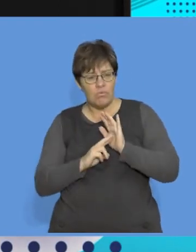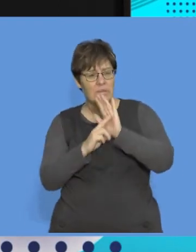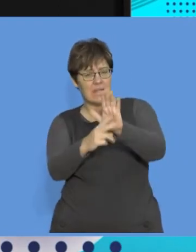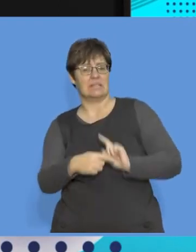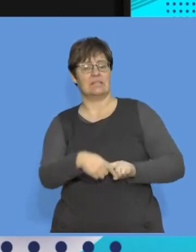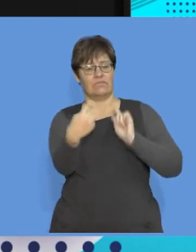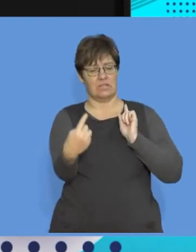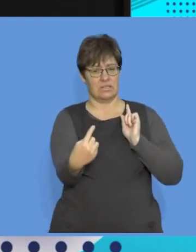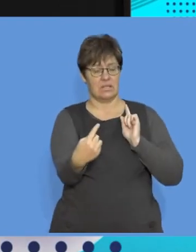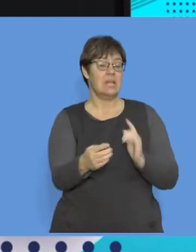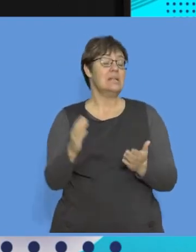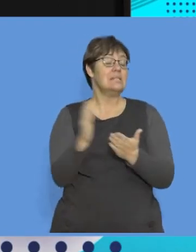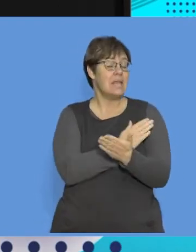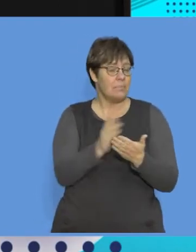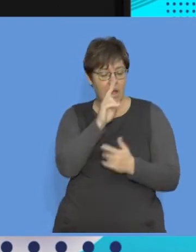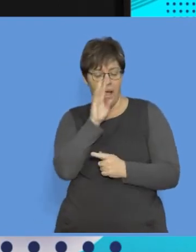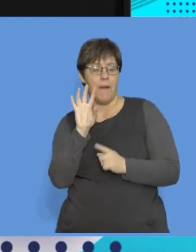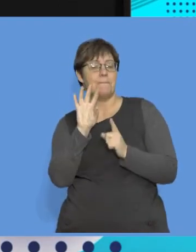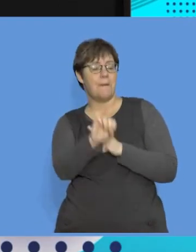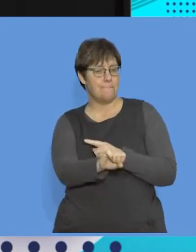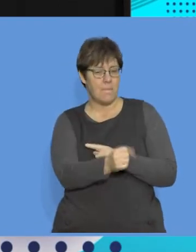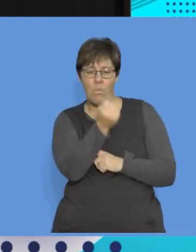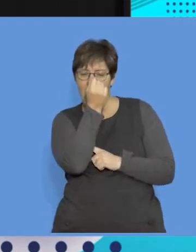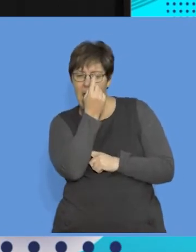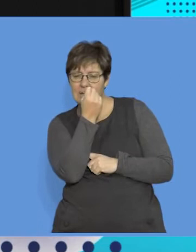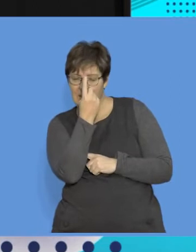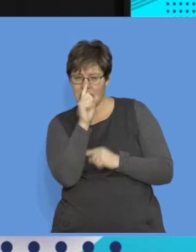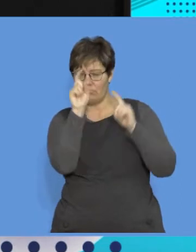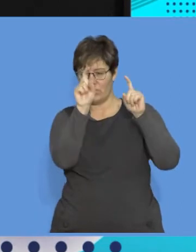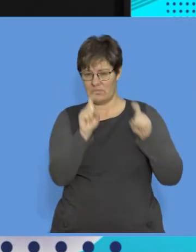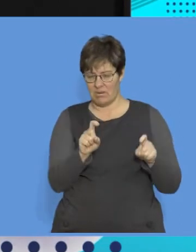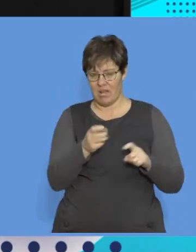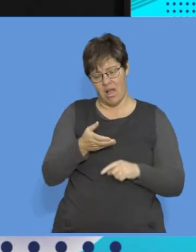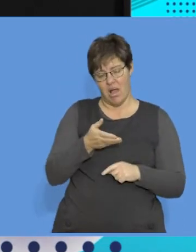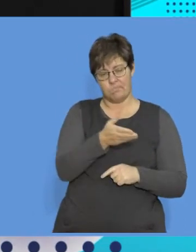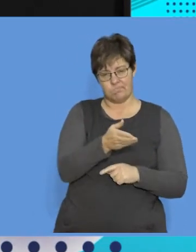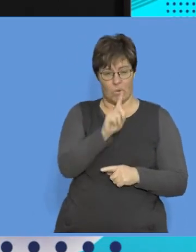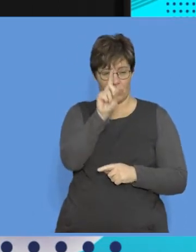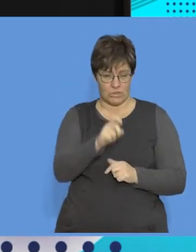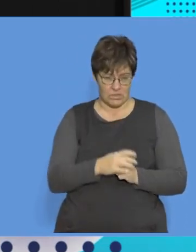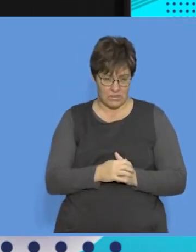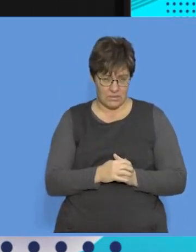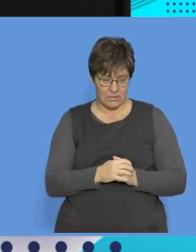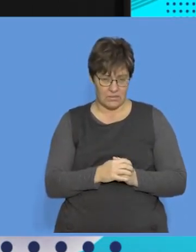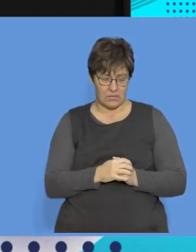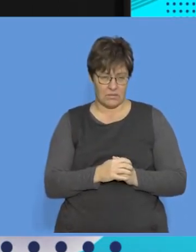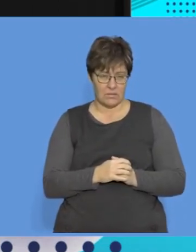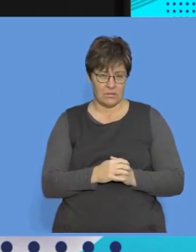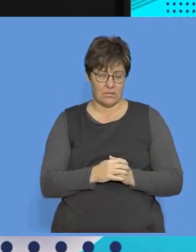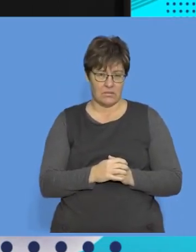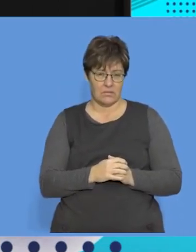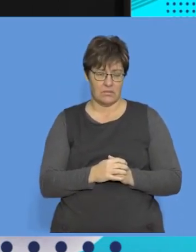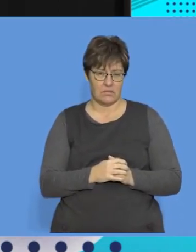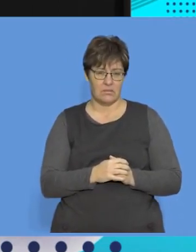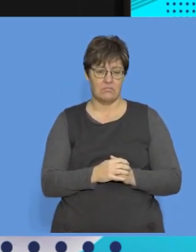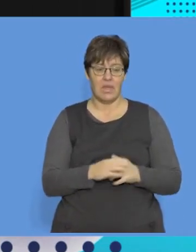doing that, sometimes you'll begin to see and understand the principle that is behind the question. Now, one of the things that